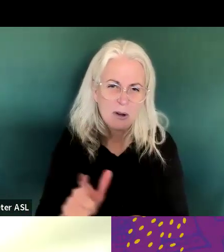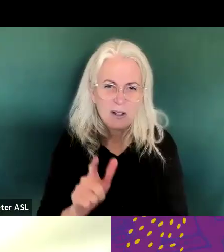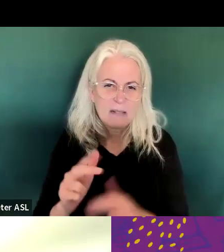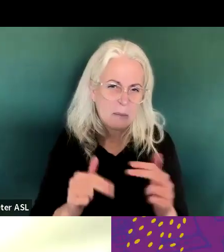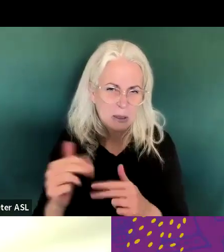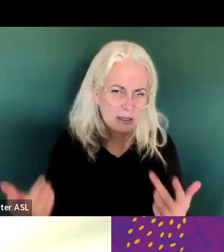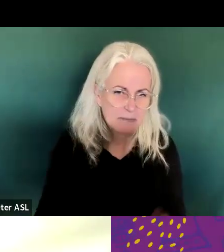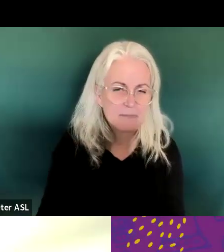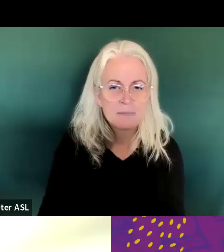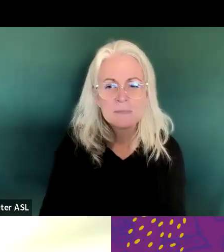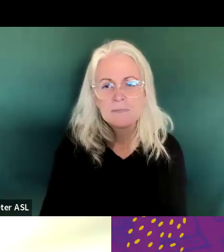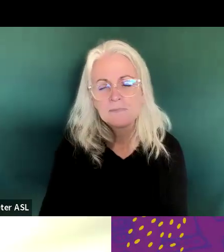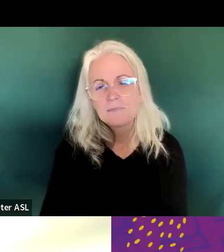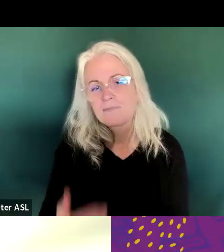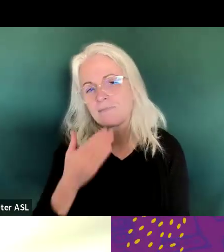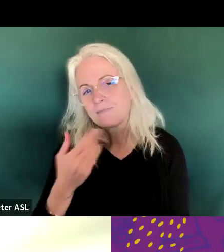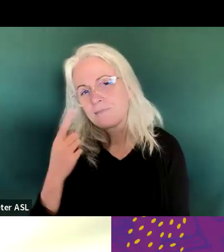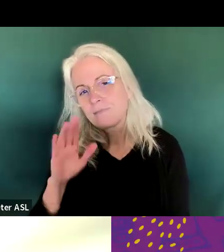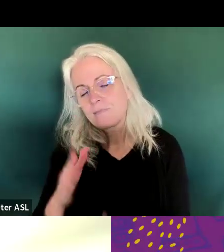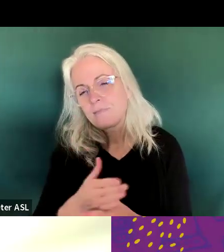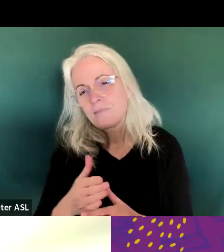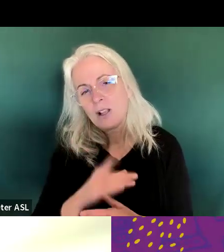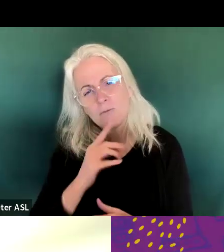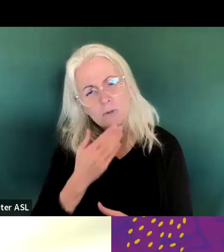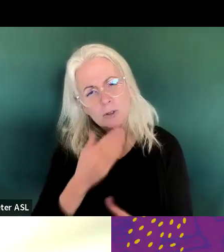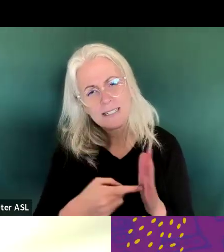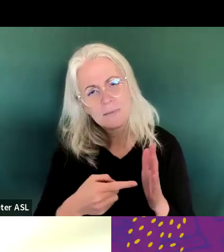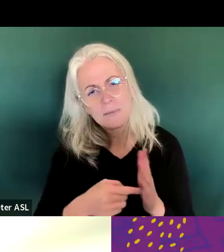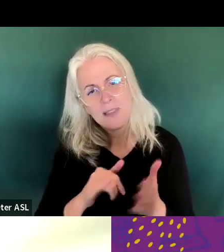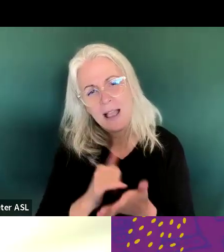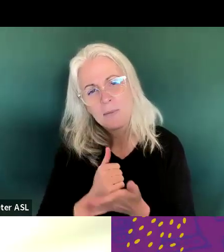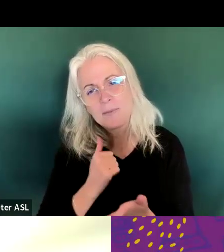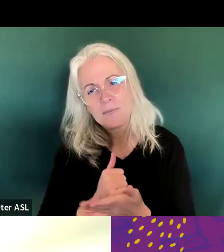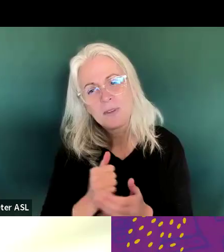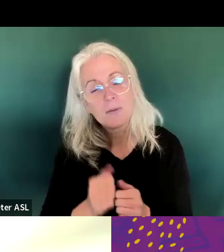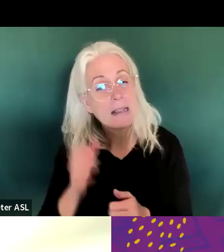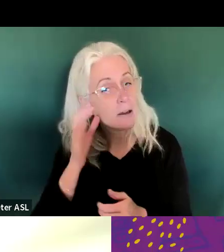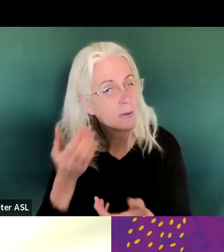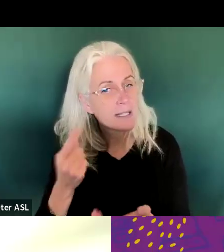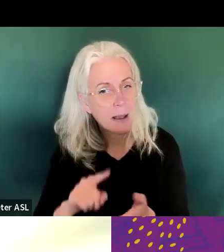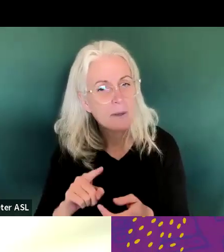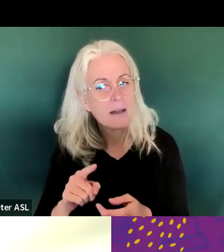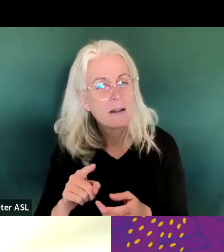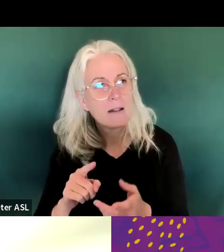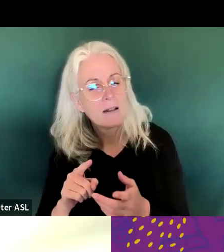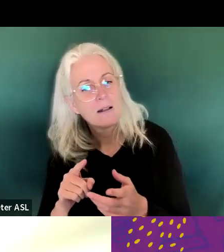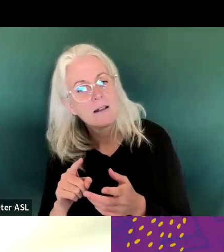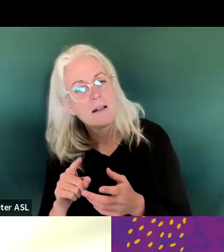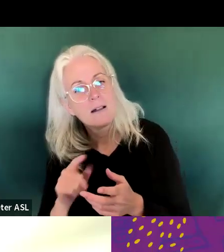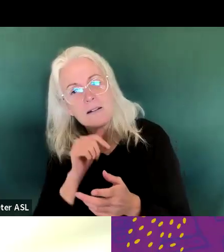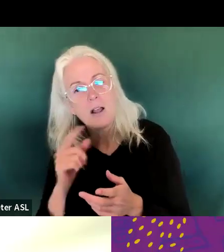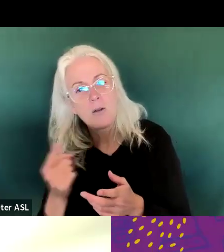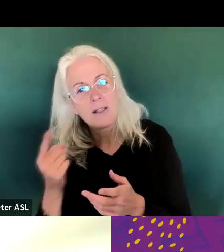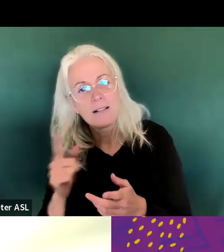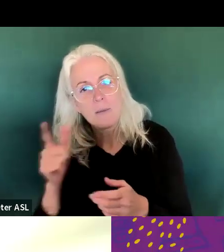Excellent. Thank you so much, Faye. Appreciate you sharing like some really concrete examples. That's really helpful to hear, what's happening even beyond libraries